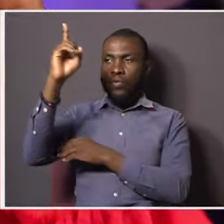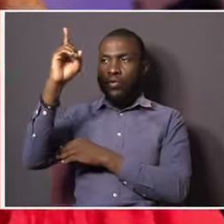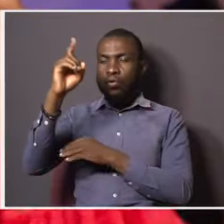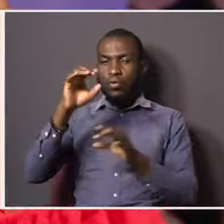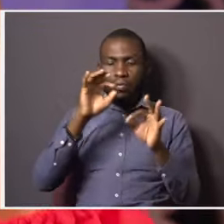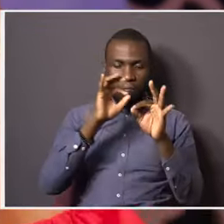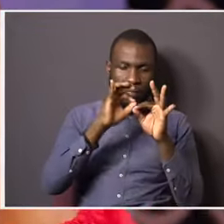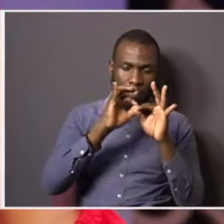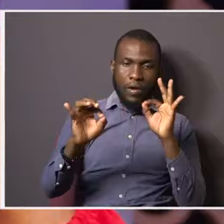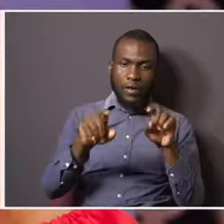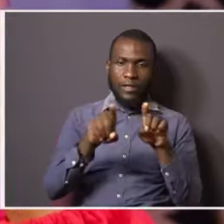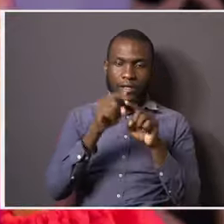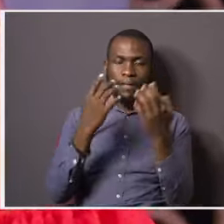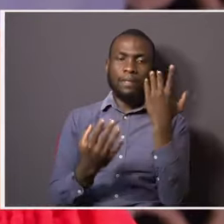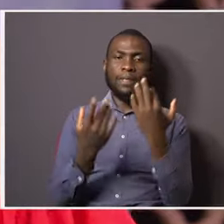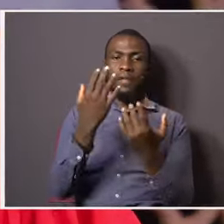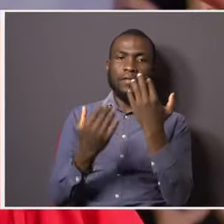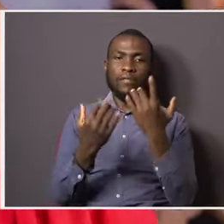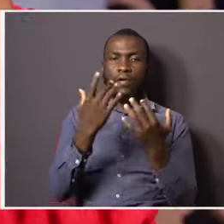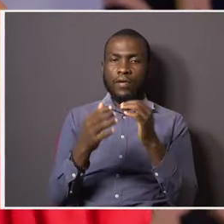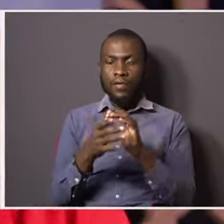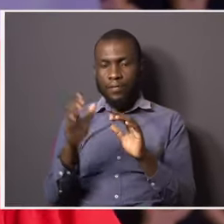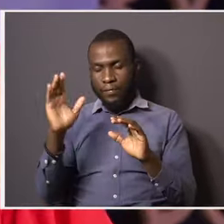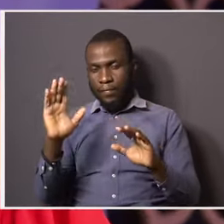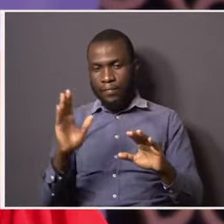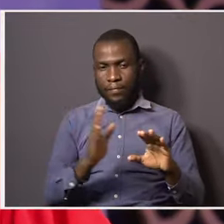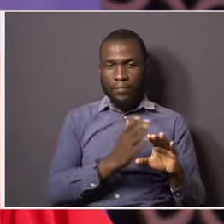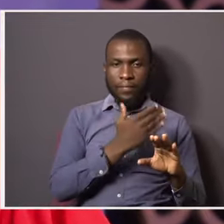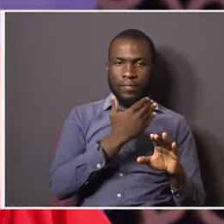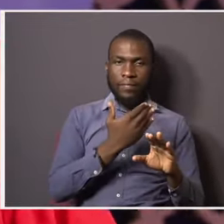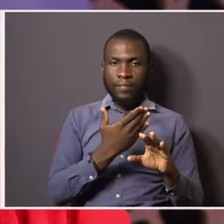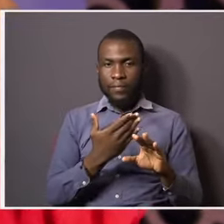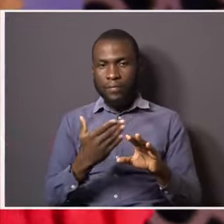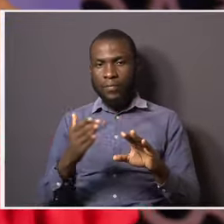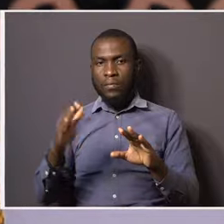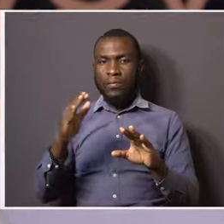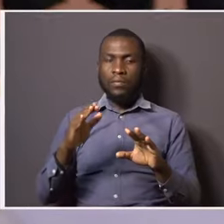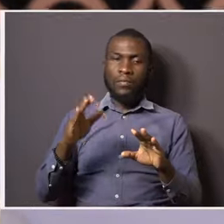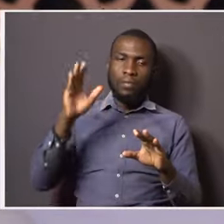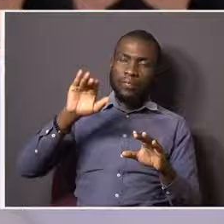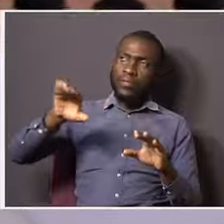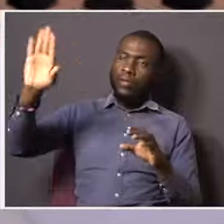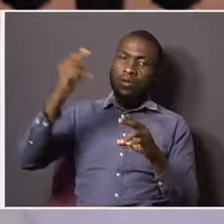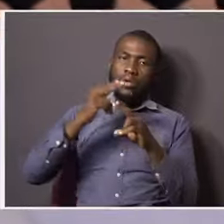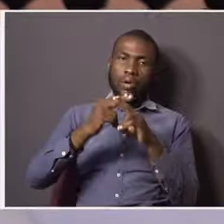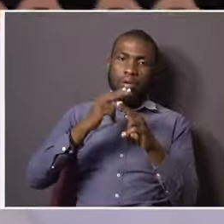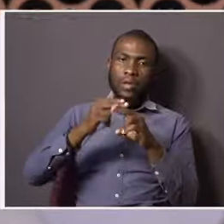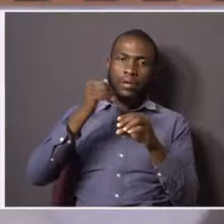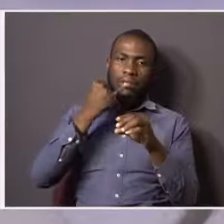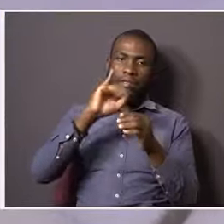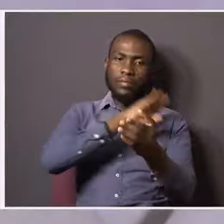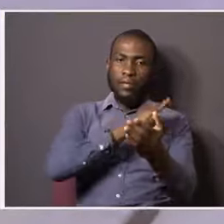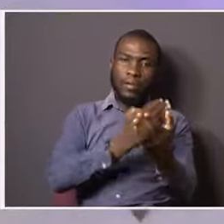fire. Would you choose Jesus in this new year and speak to our lives as we say that your name is